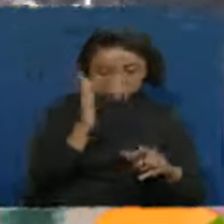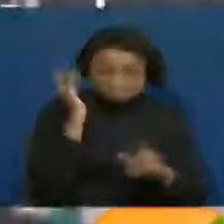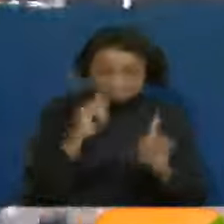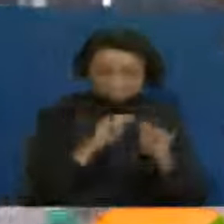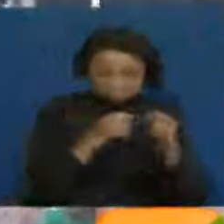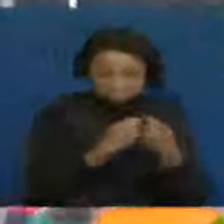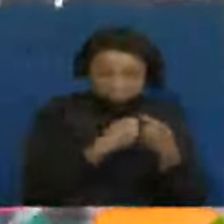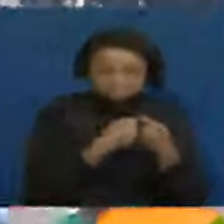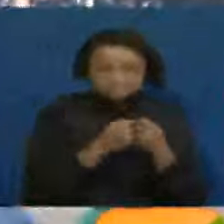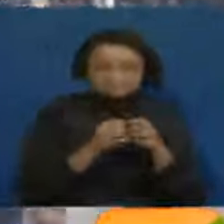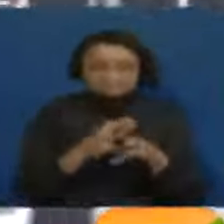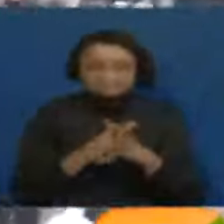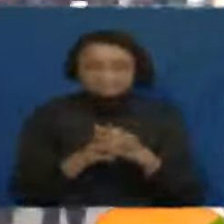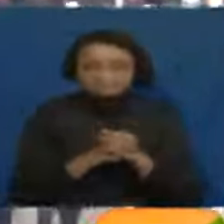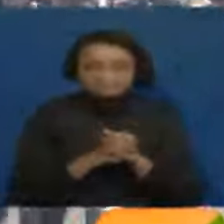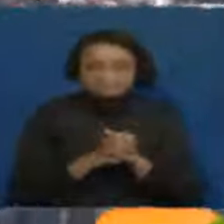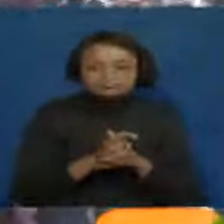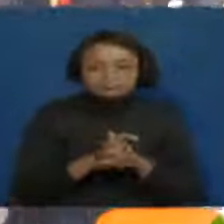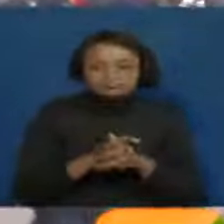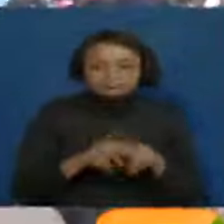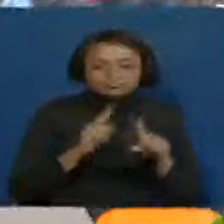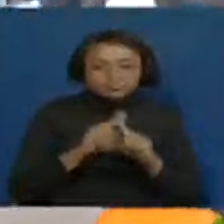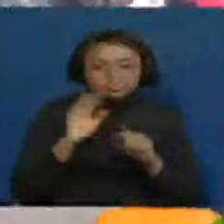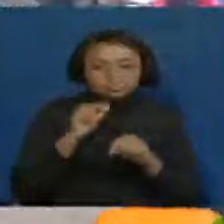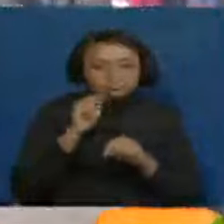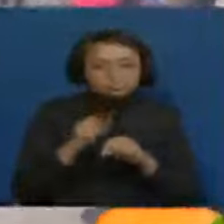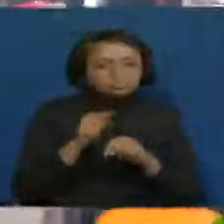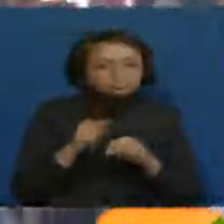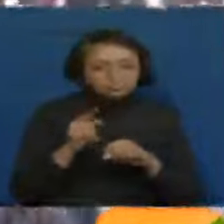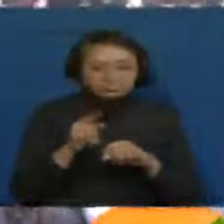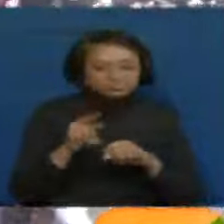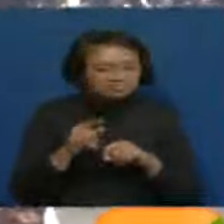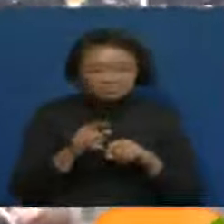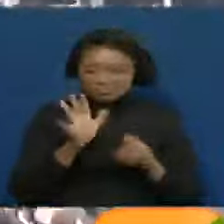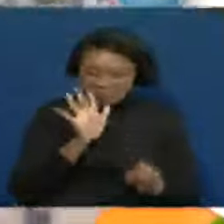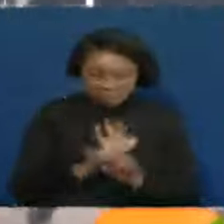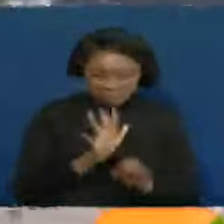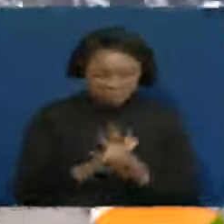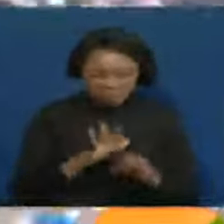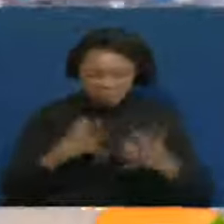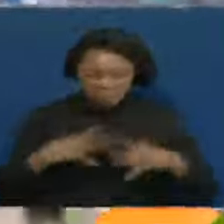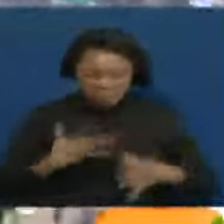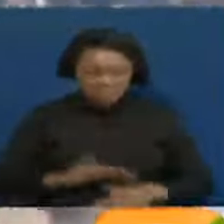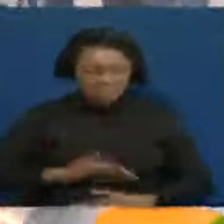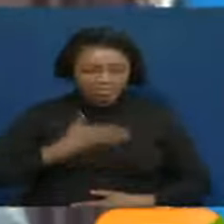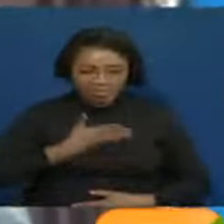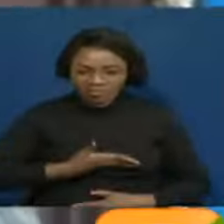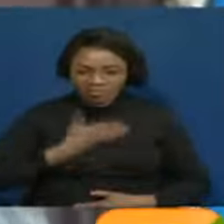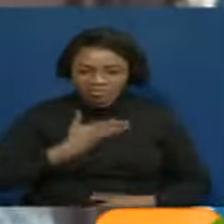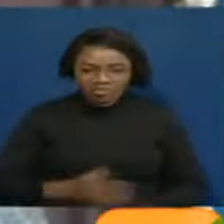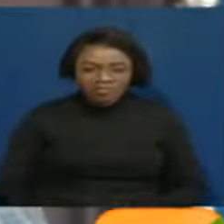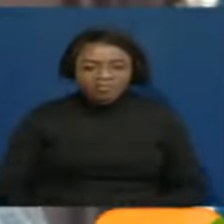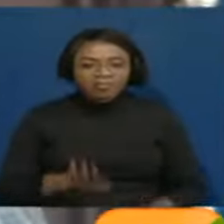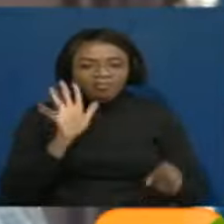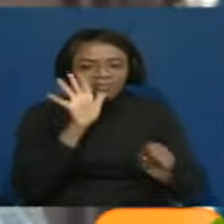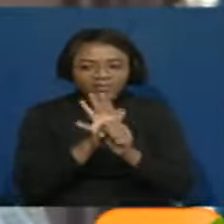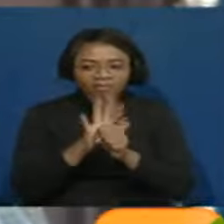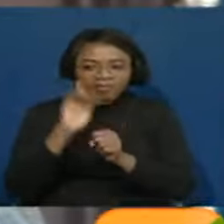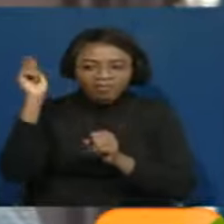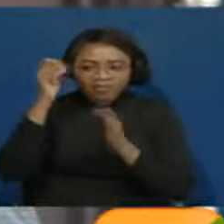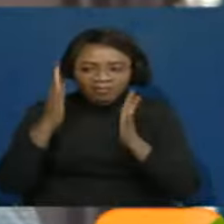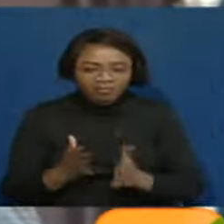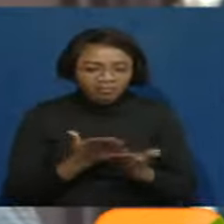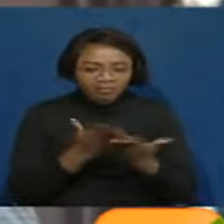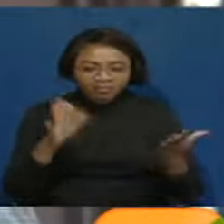wake of those protests. These actions served to drive even more nails in his political coffin. So many Kenyans would not have